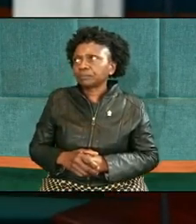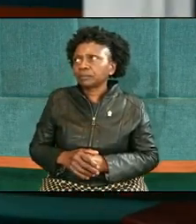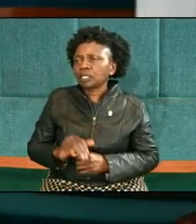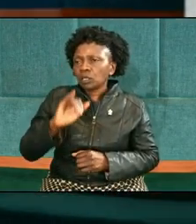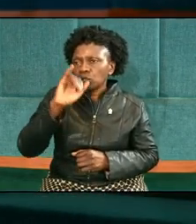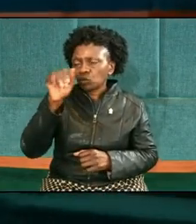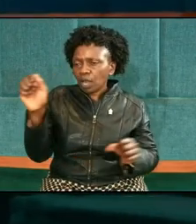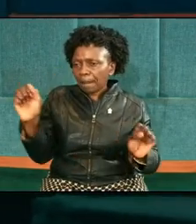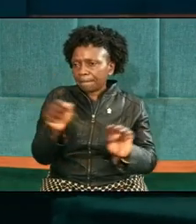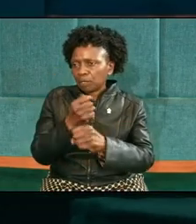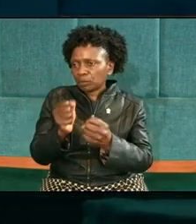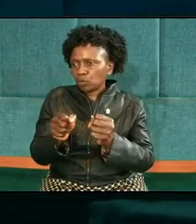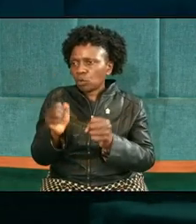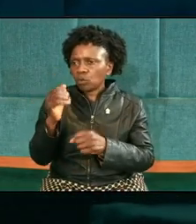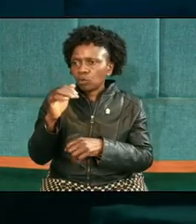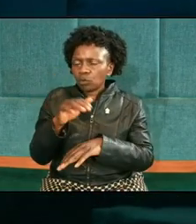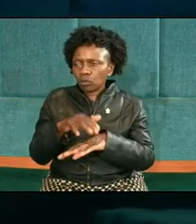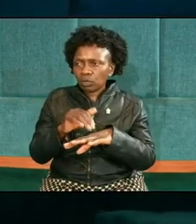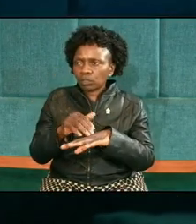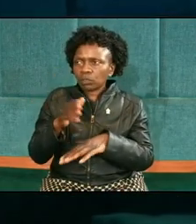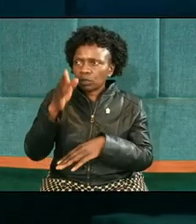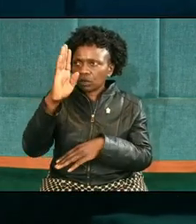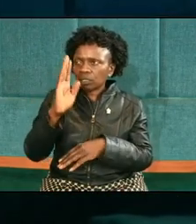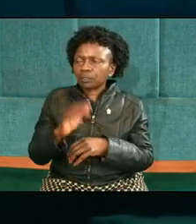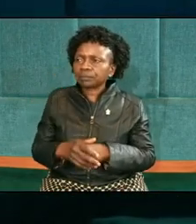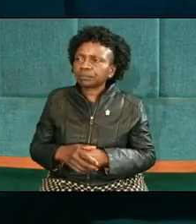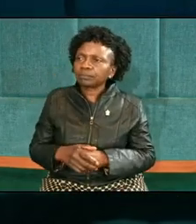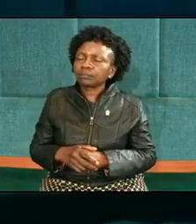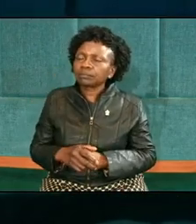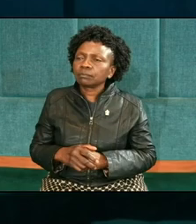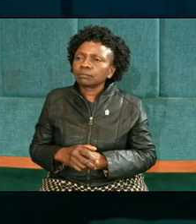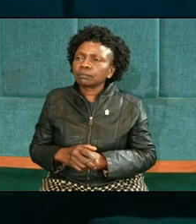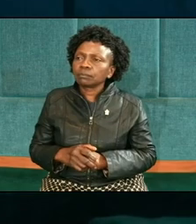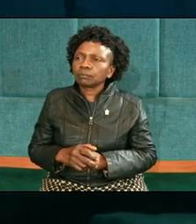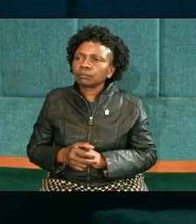Jonah couldn't call. Jonah, the prophet, you know.